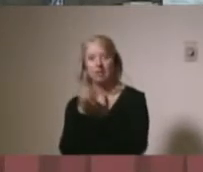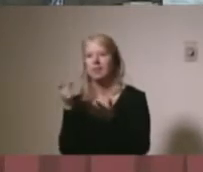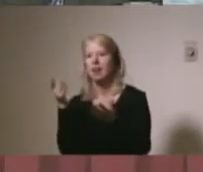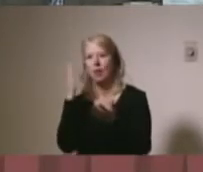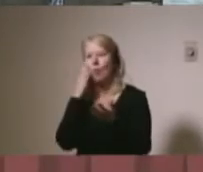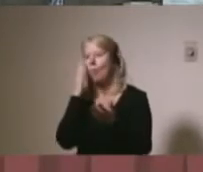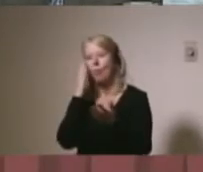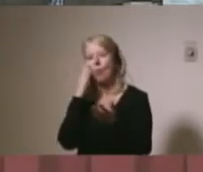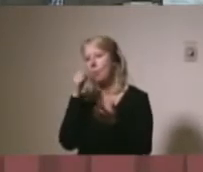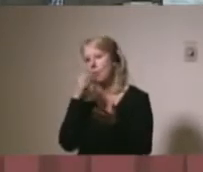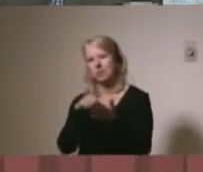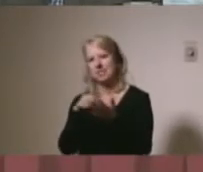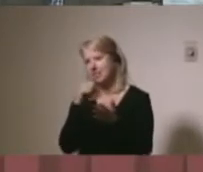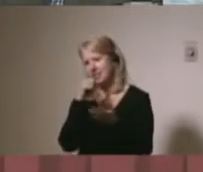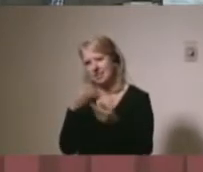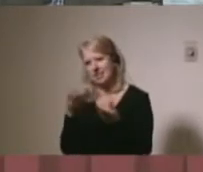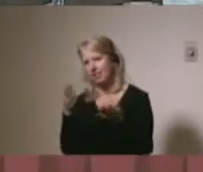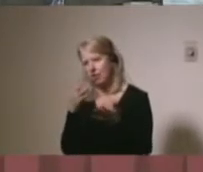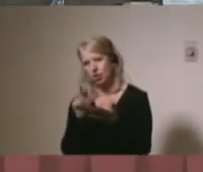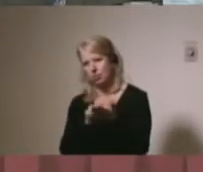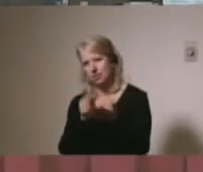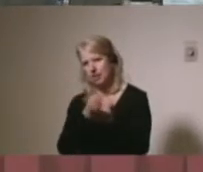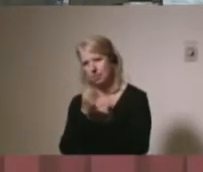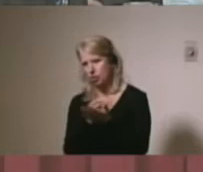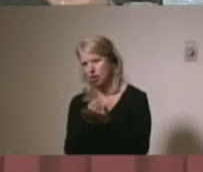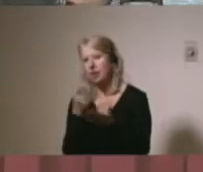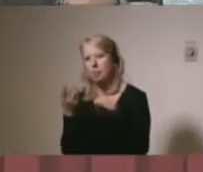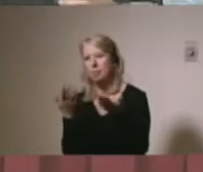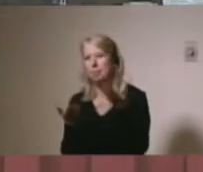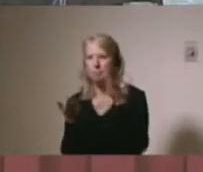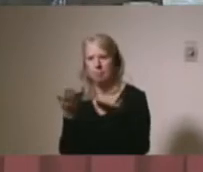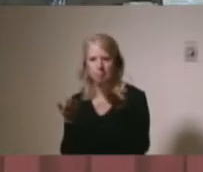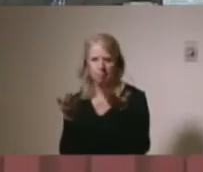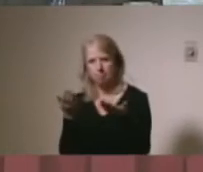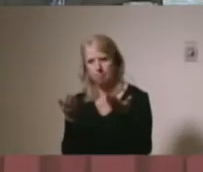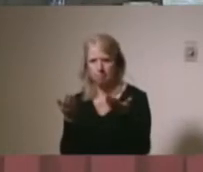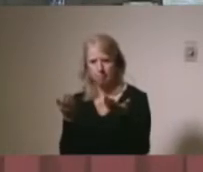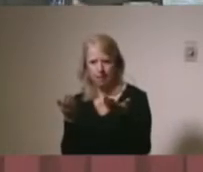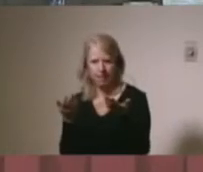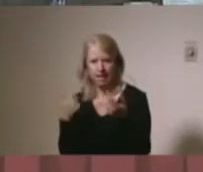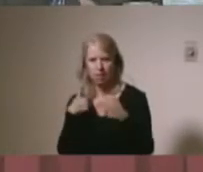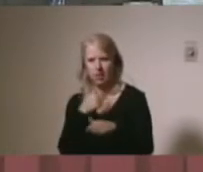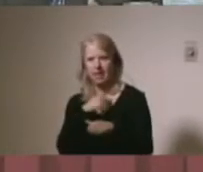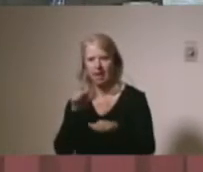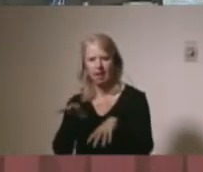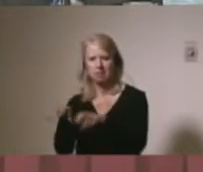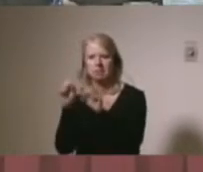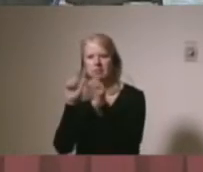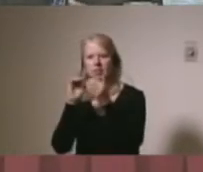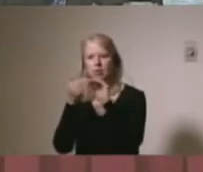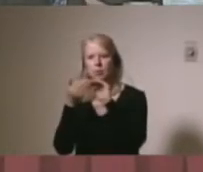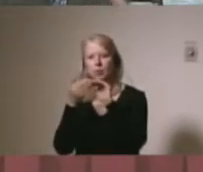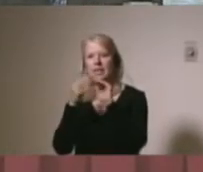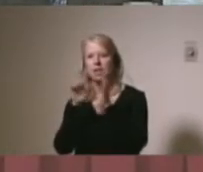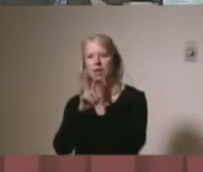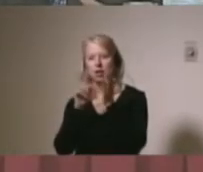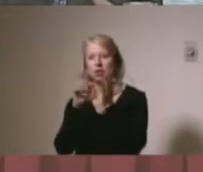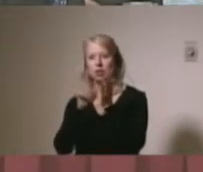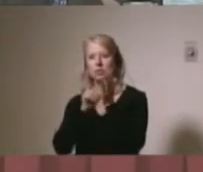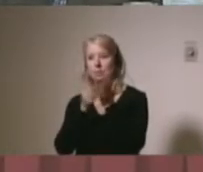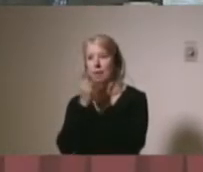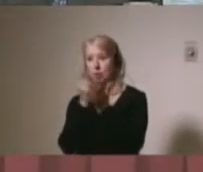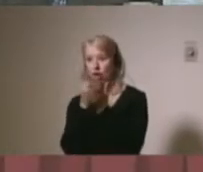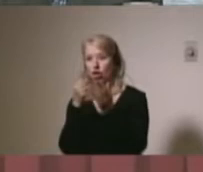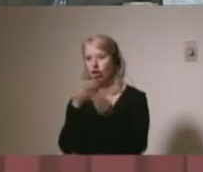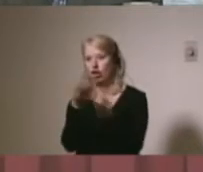Post doesn't deliver them in New Zealand, whereas they're thinking, well, with Fairfax, New Zealand, they've got community newspapers. Well, that's